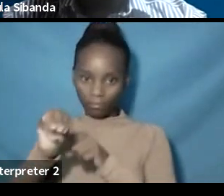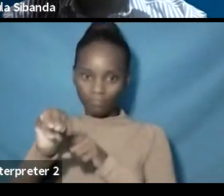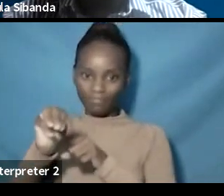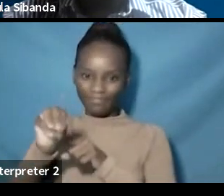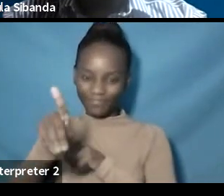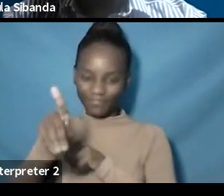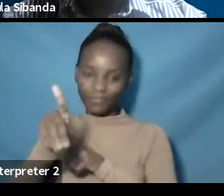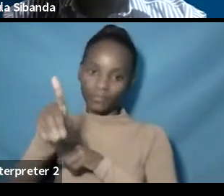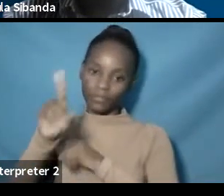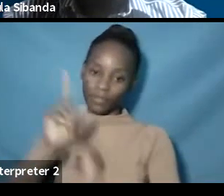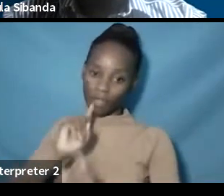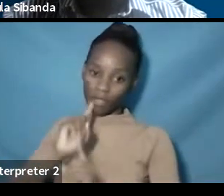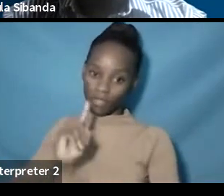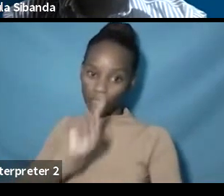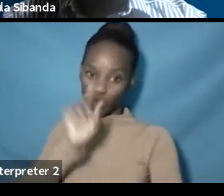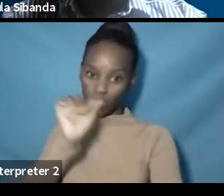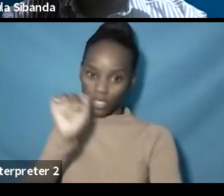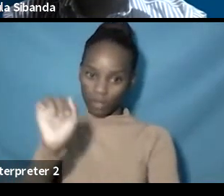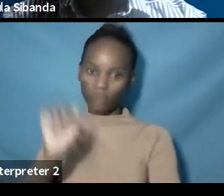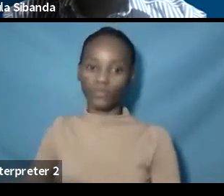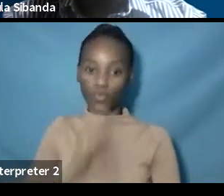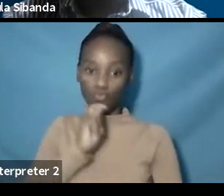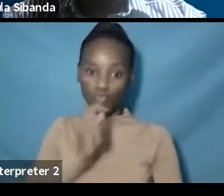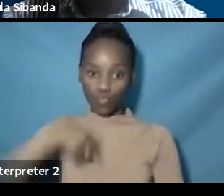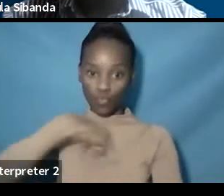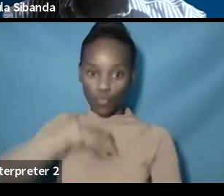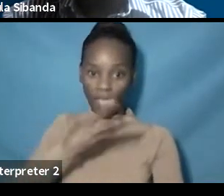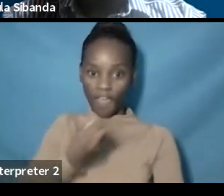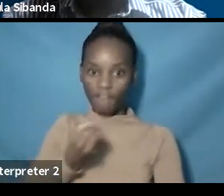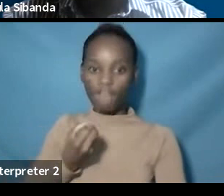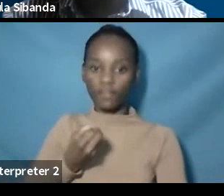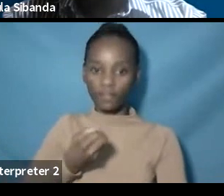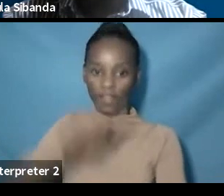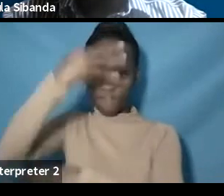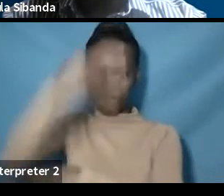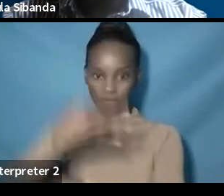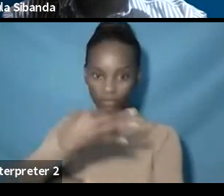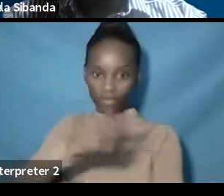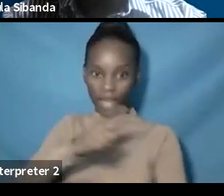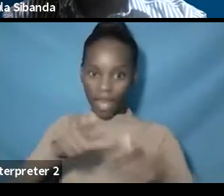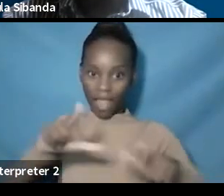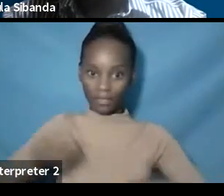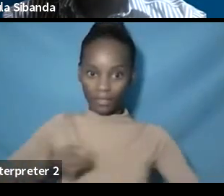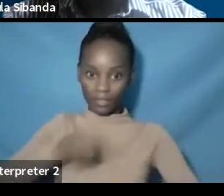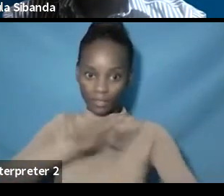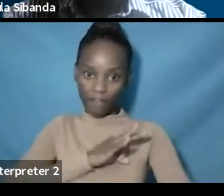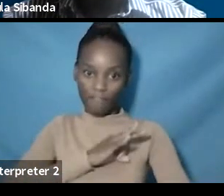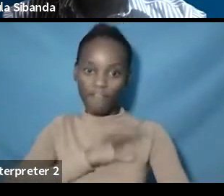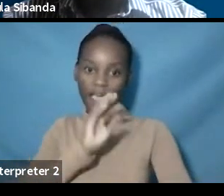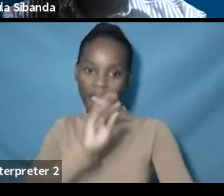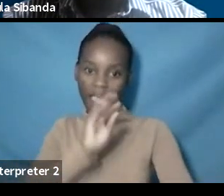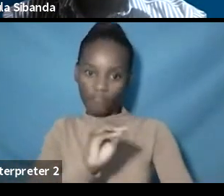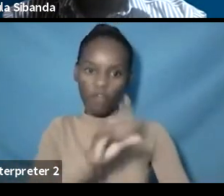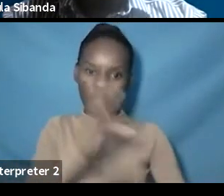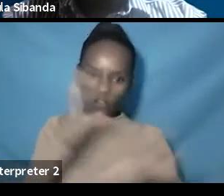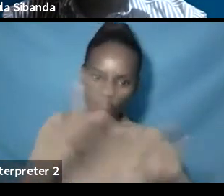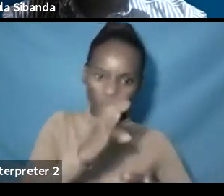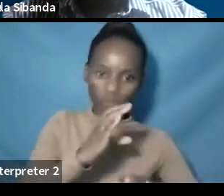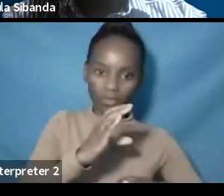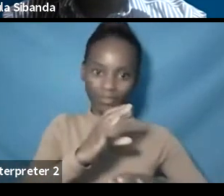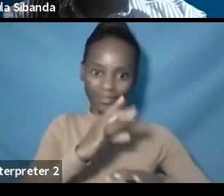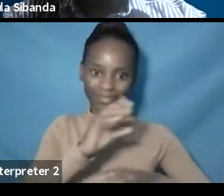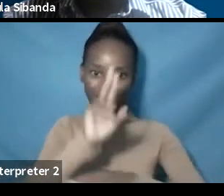have a frontline staff which mainly comprises of customs operation. These are your